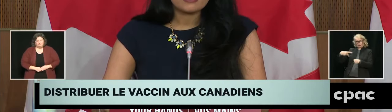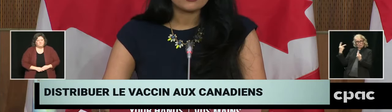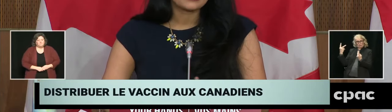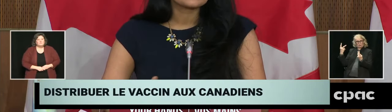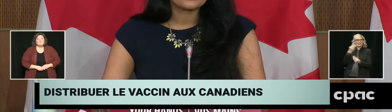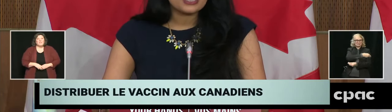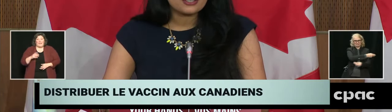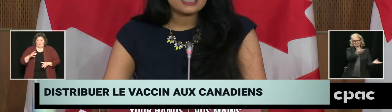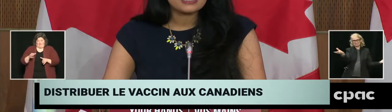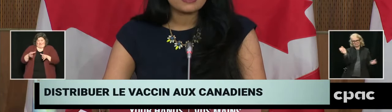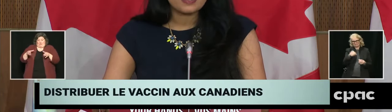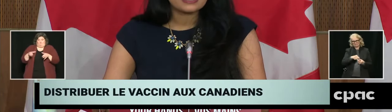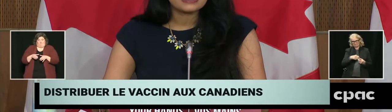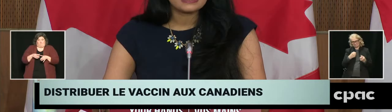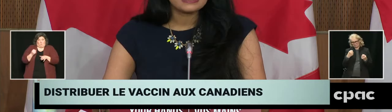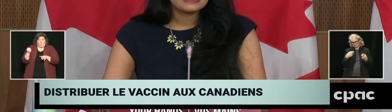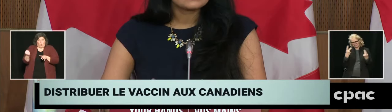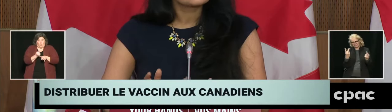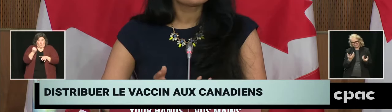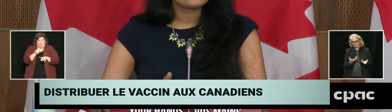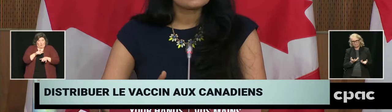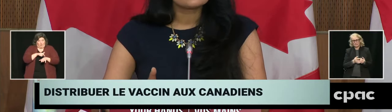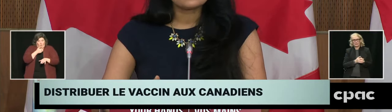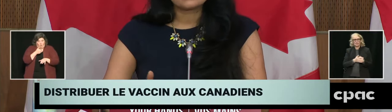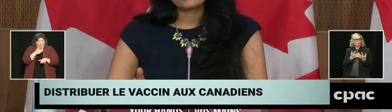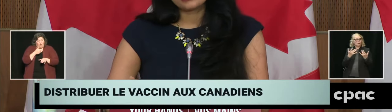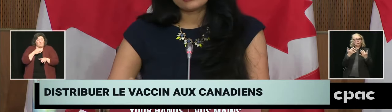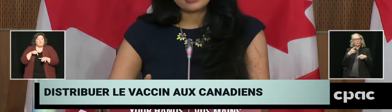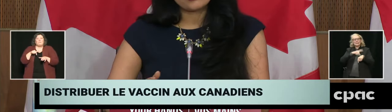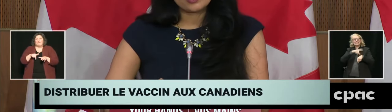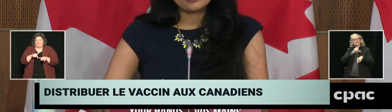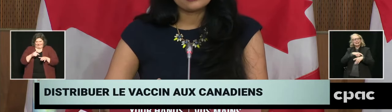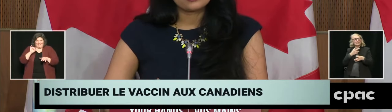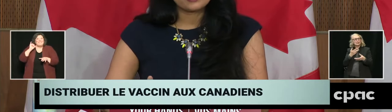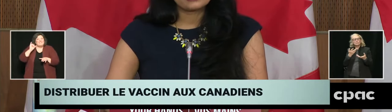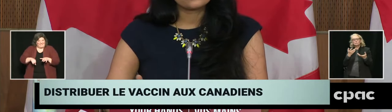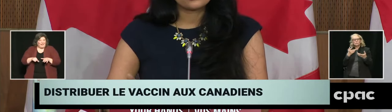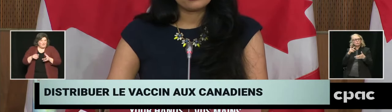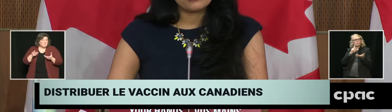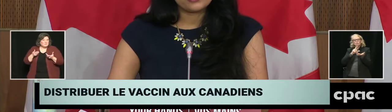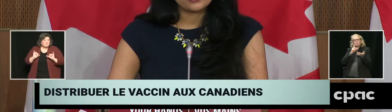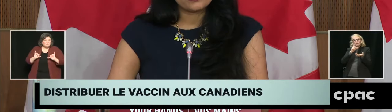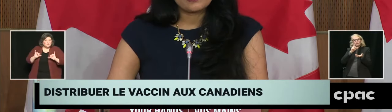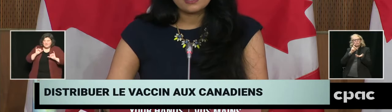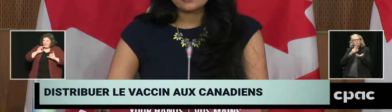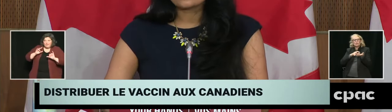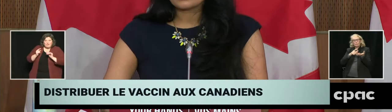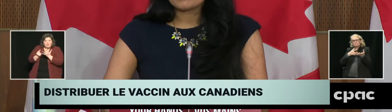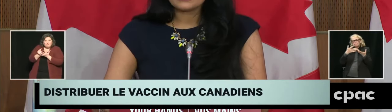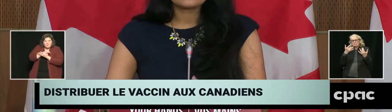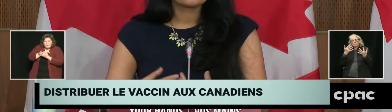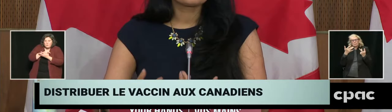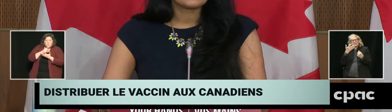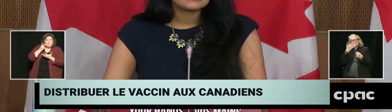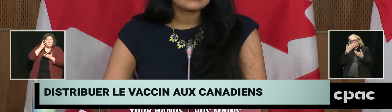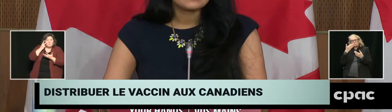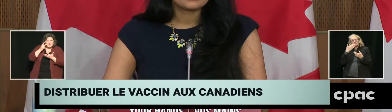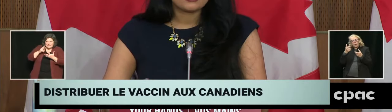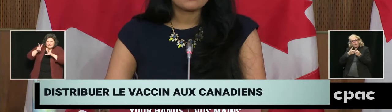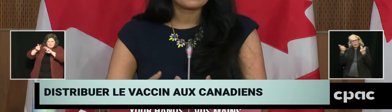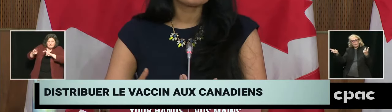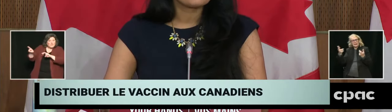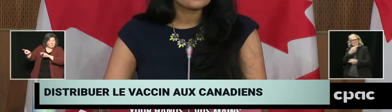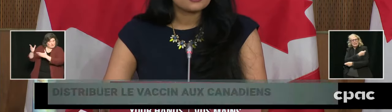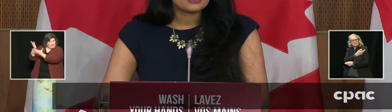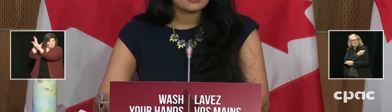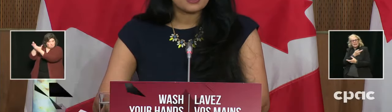shelf life or expiration dates of the vaccine, that's one of the things that we look at when we do the regulatory review. So companies will provide data